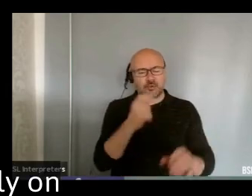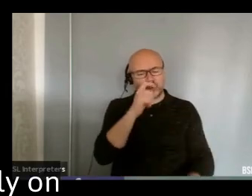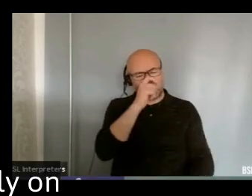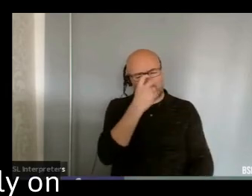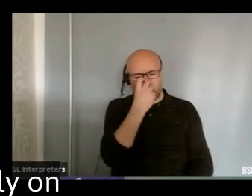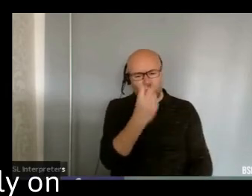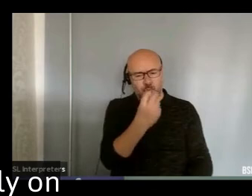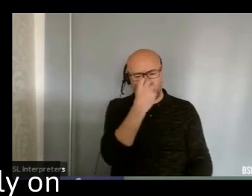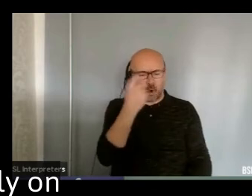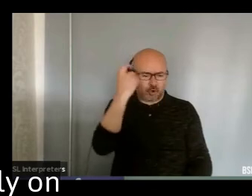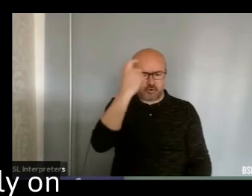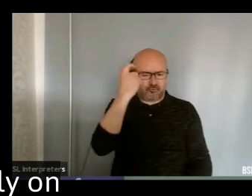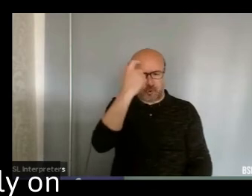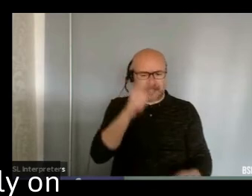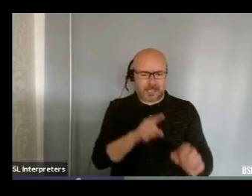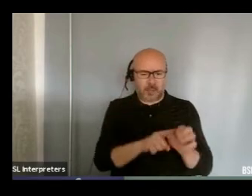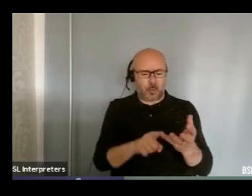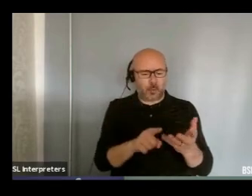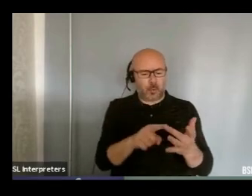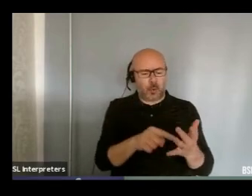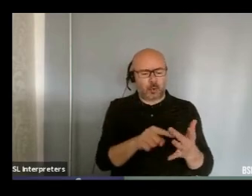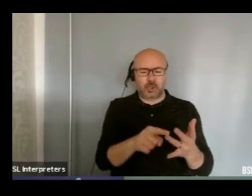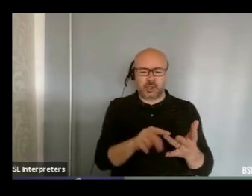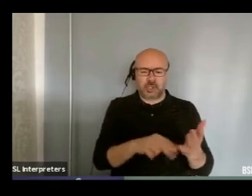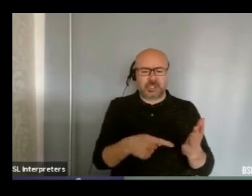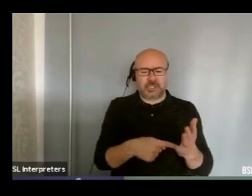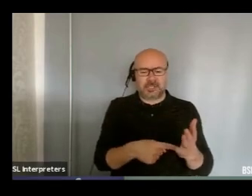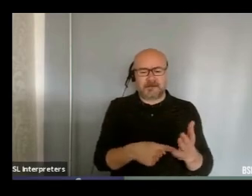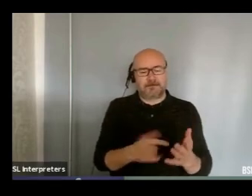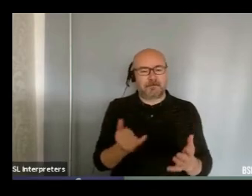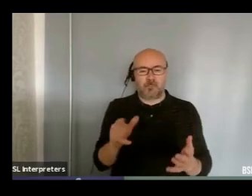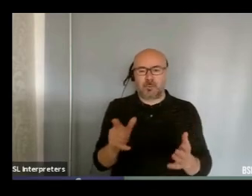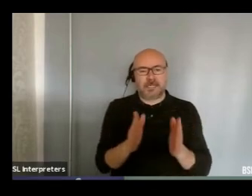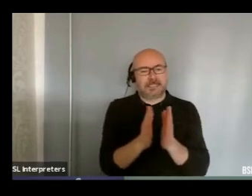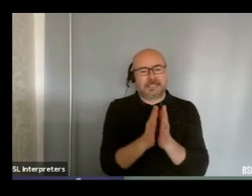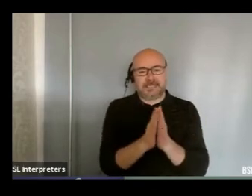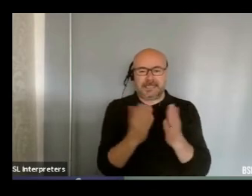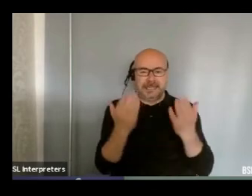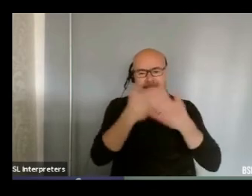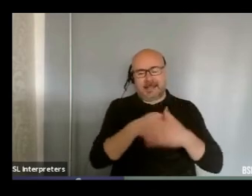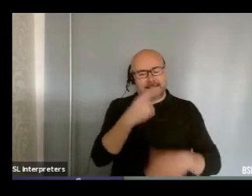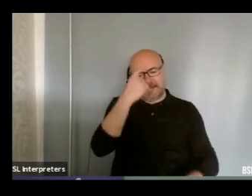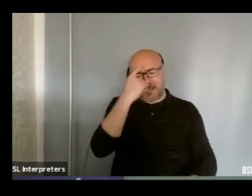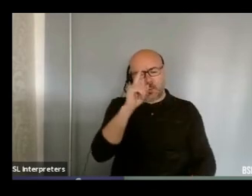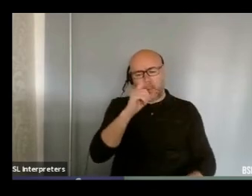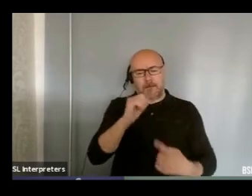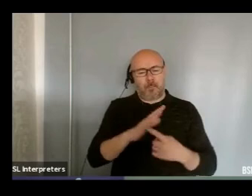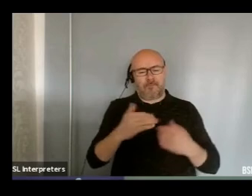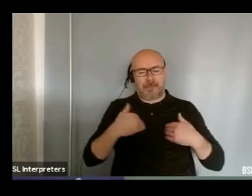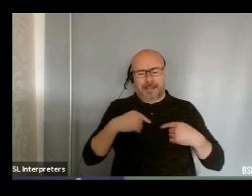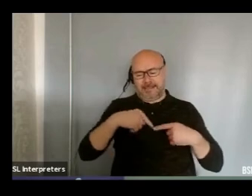on Sunday dinner and asking everybody, okay, Sunday nights are going to be what mattered to you dinner nights. And we're going to